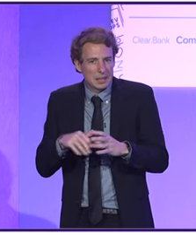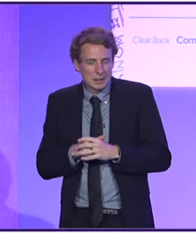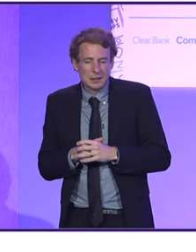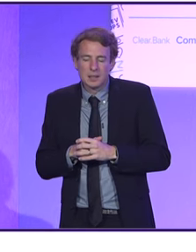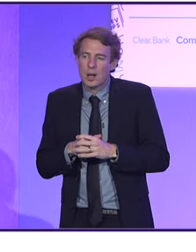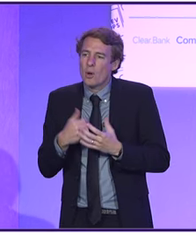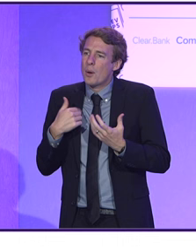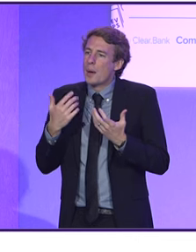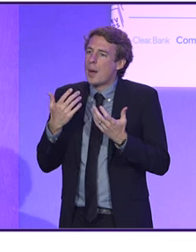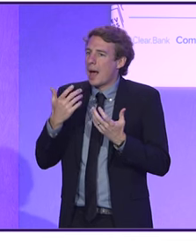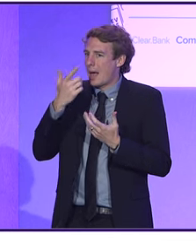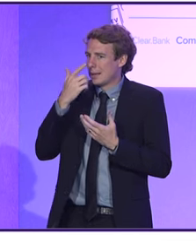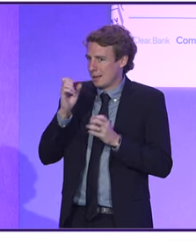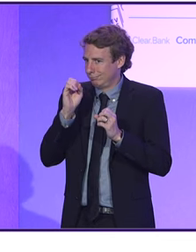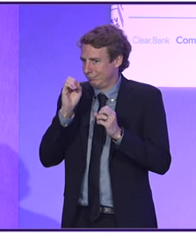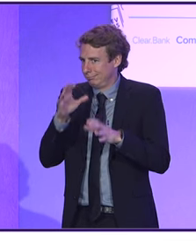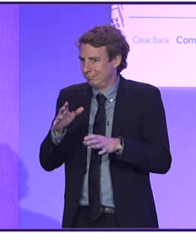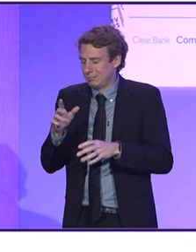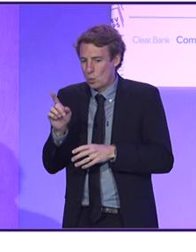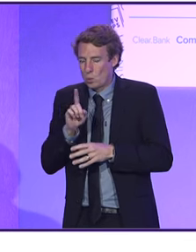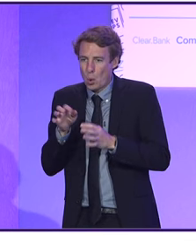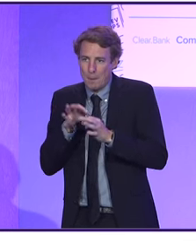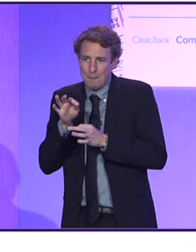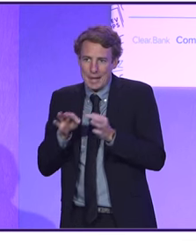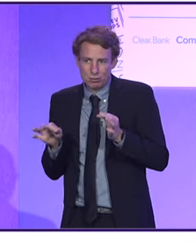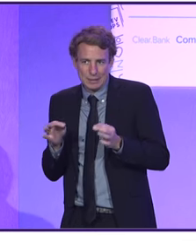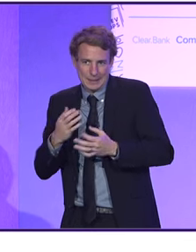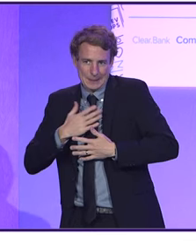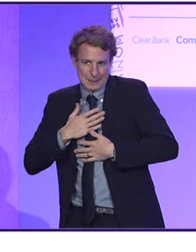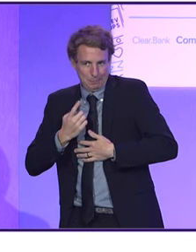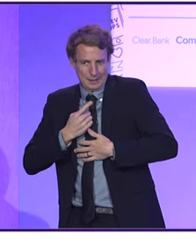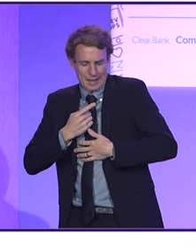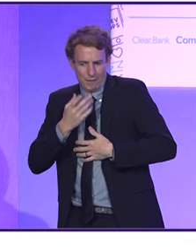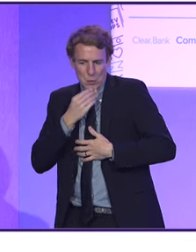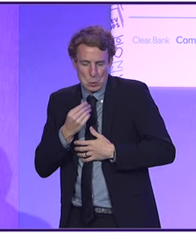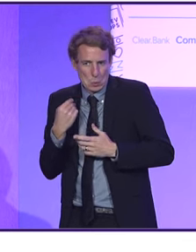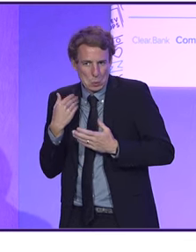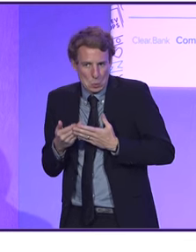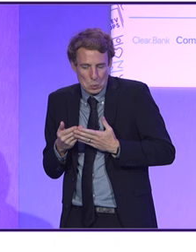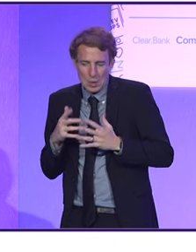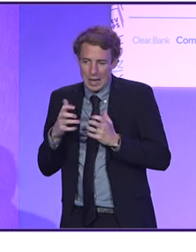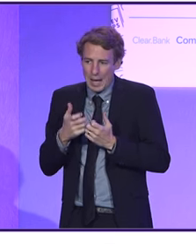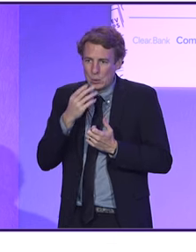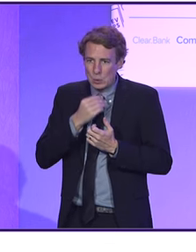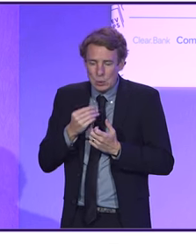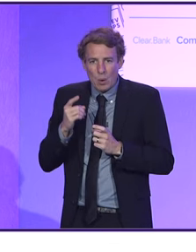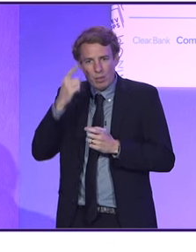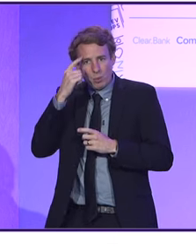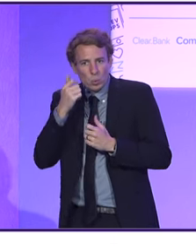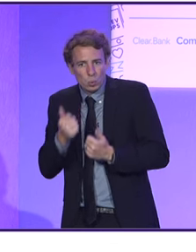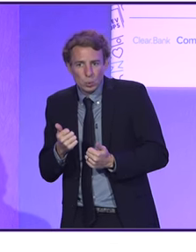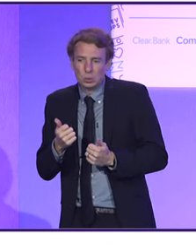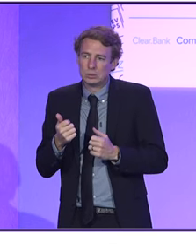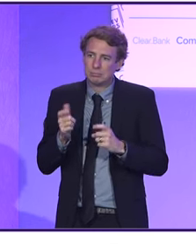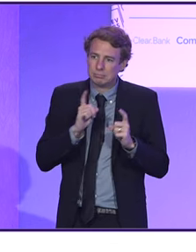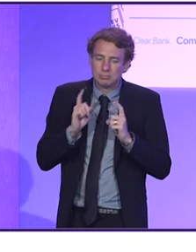have been, I can tell you what metrics were for me and how I use them and what I thought was good, but your